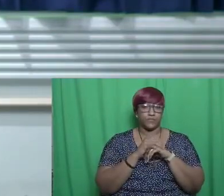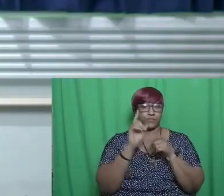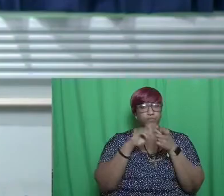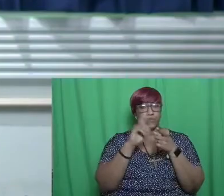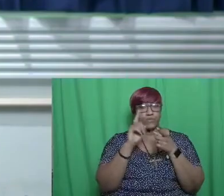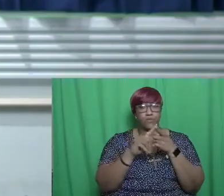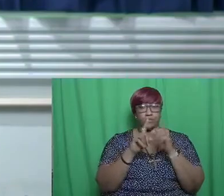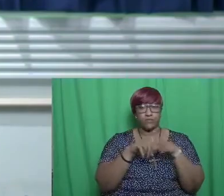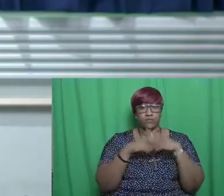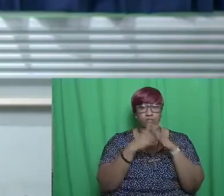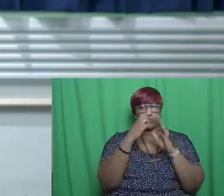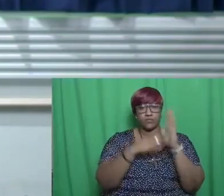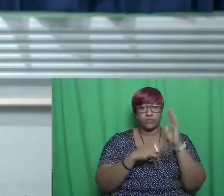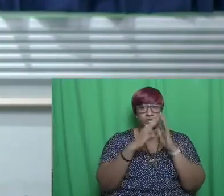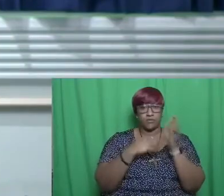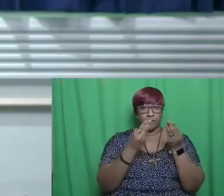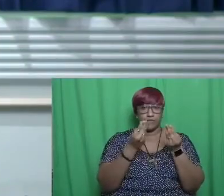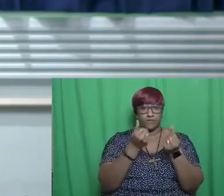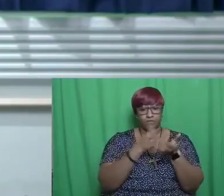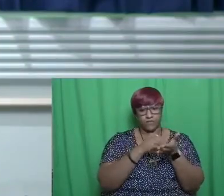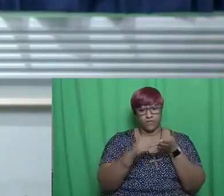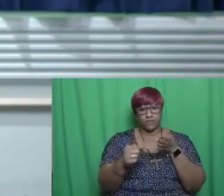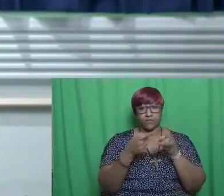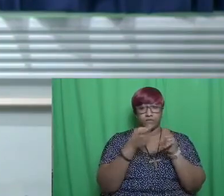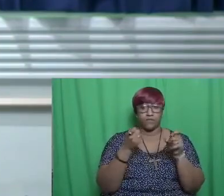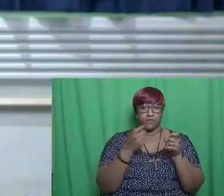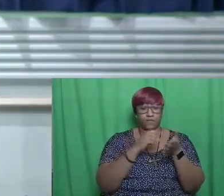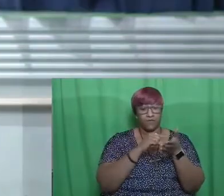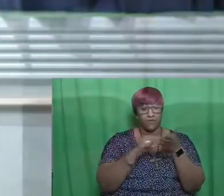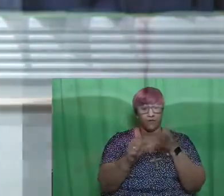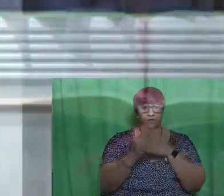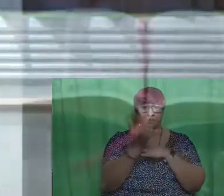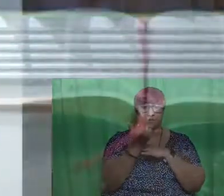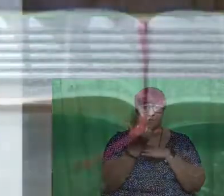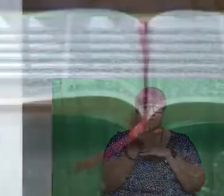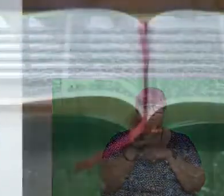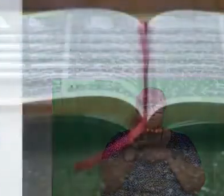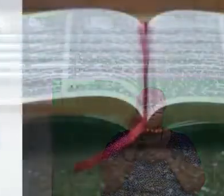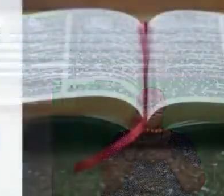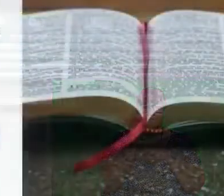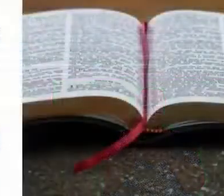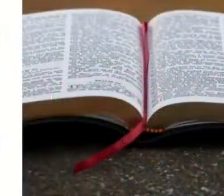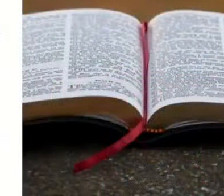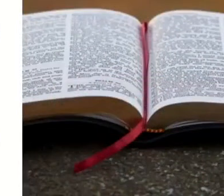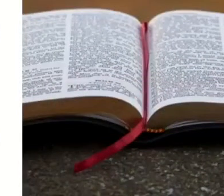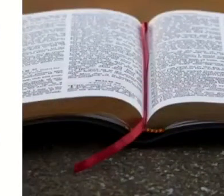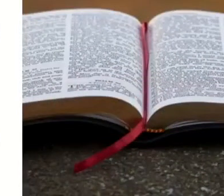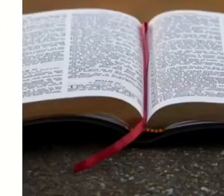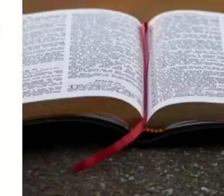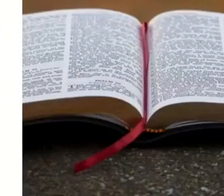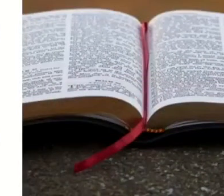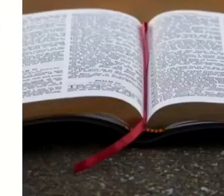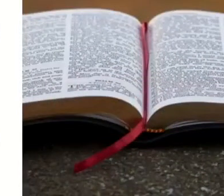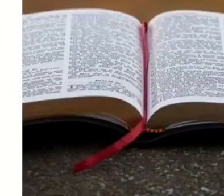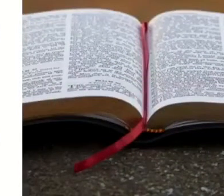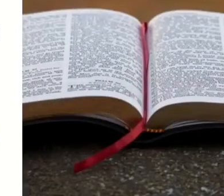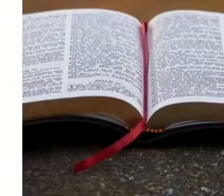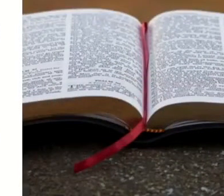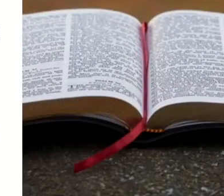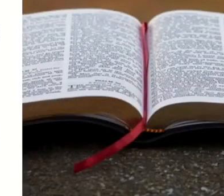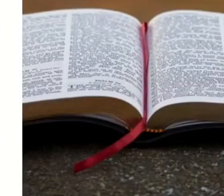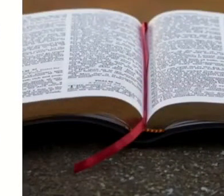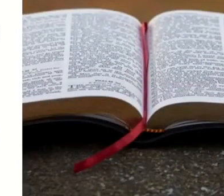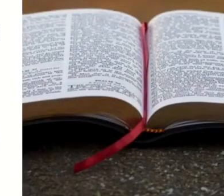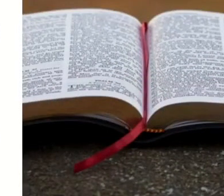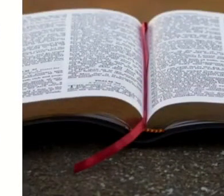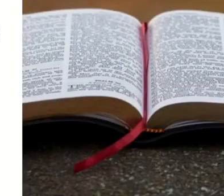we will begin reading a few verses from verse 13 of Luke chapter 24. And I just believe God gave us